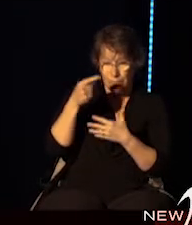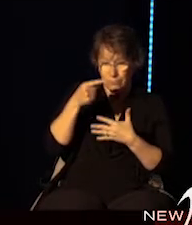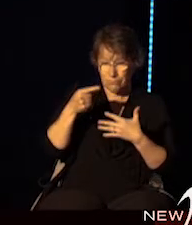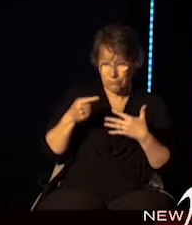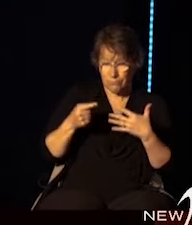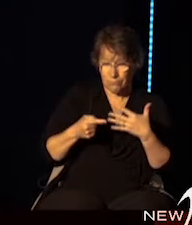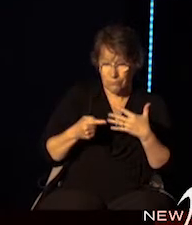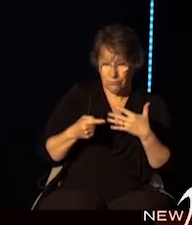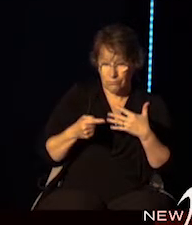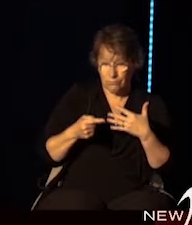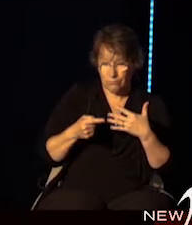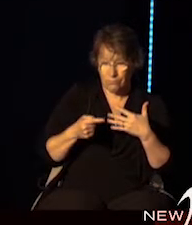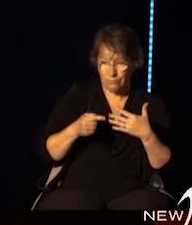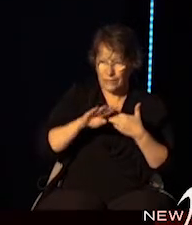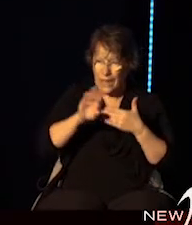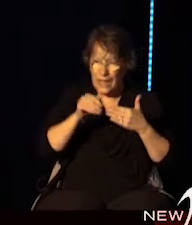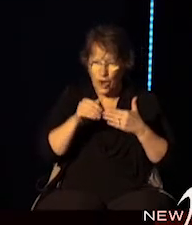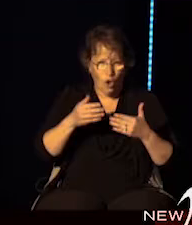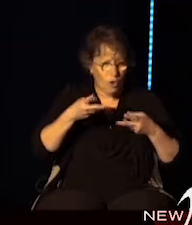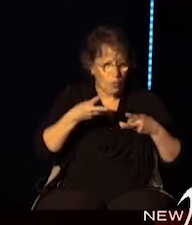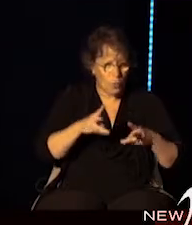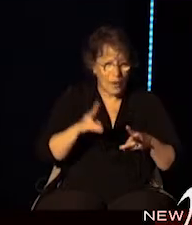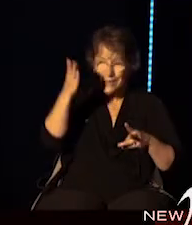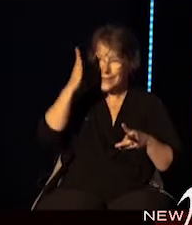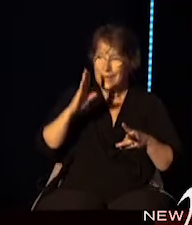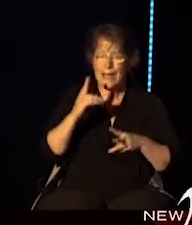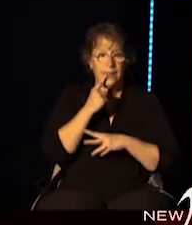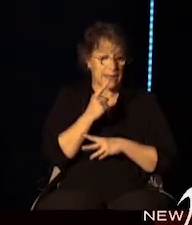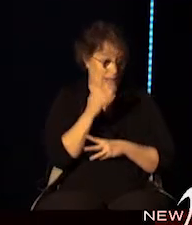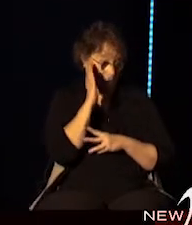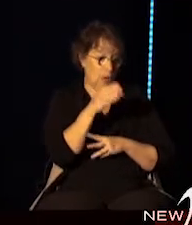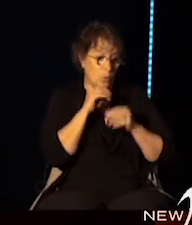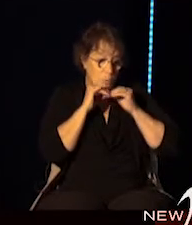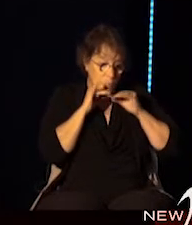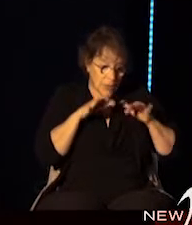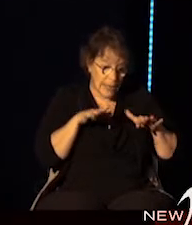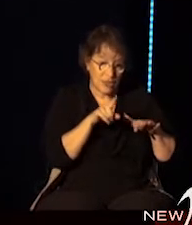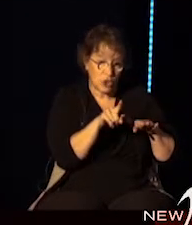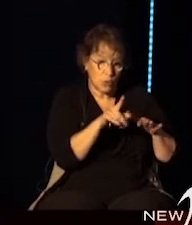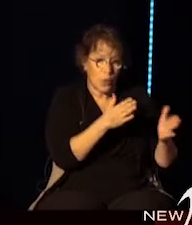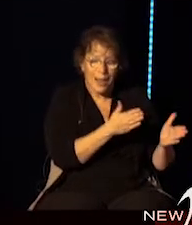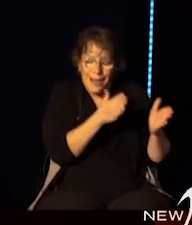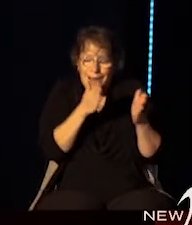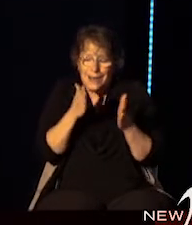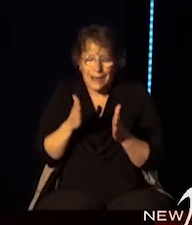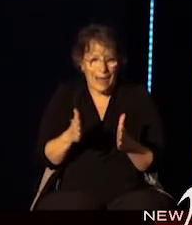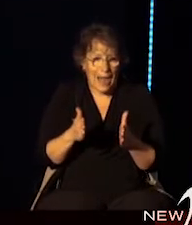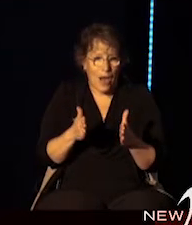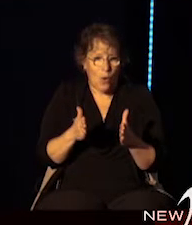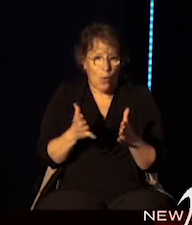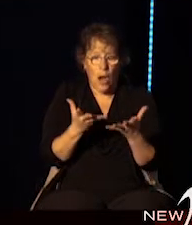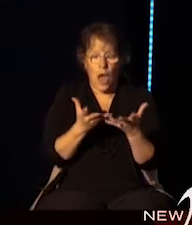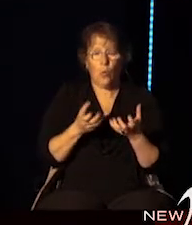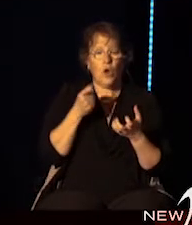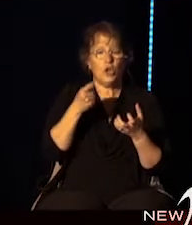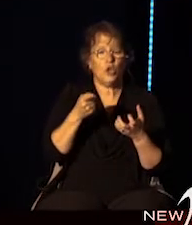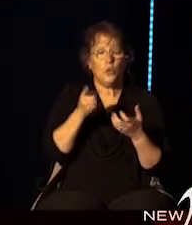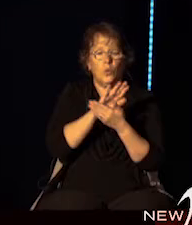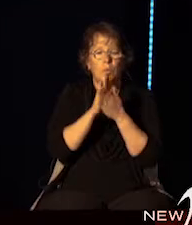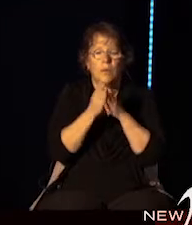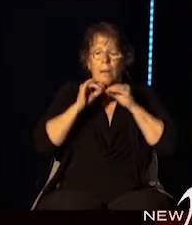in all the ways that God has said, "I'm going to bless you, and now I'm going to call you to be a blessing and to